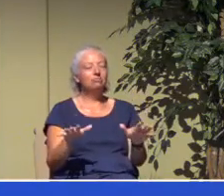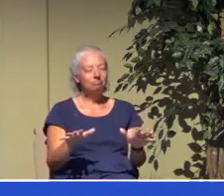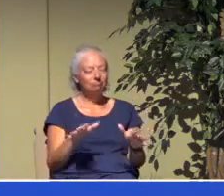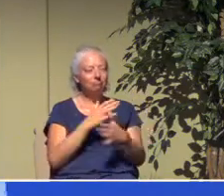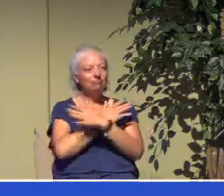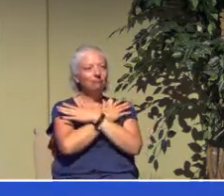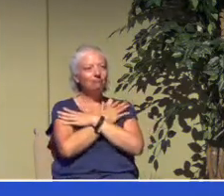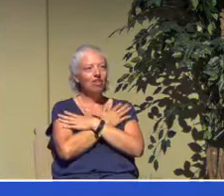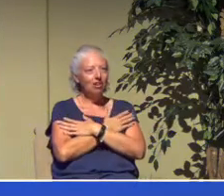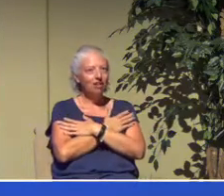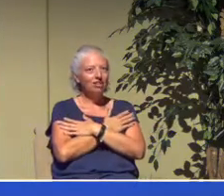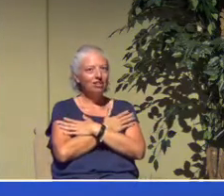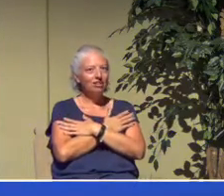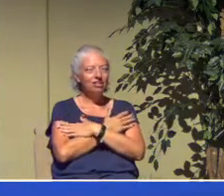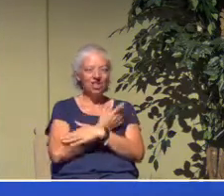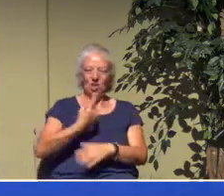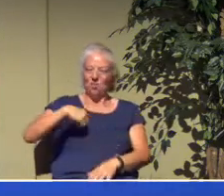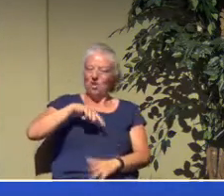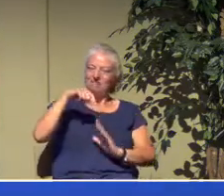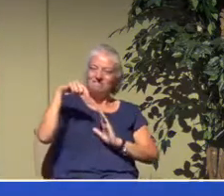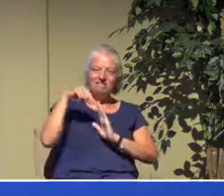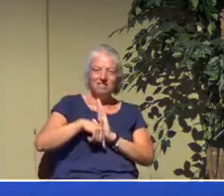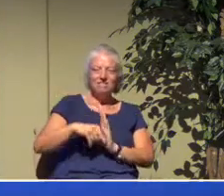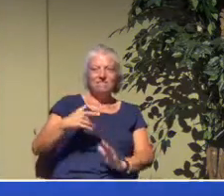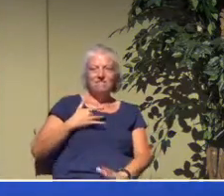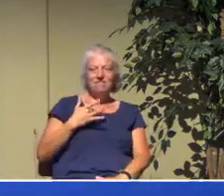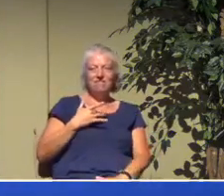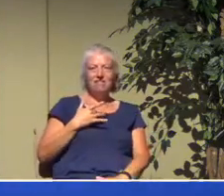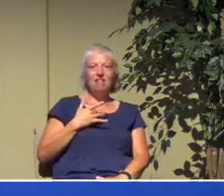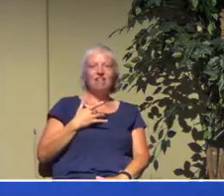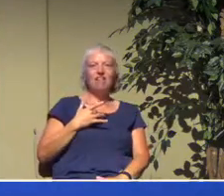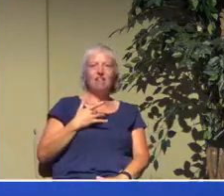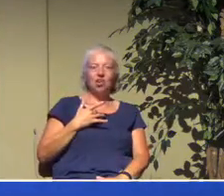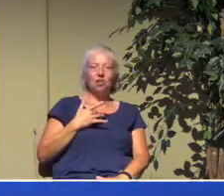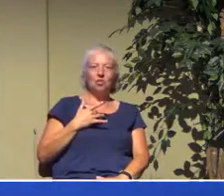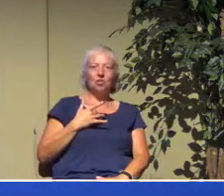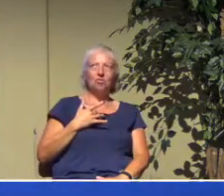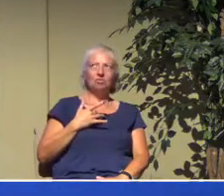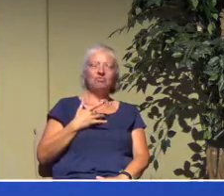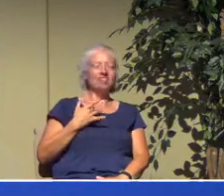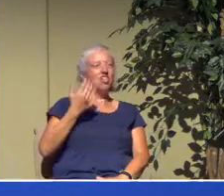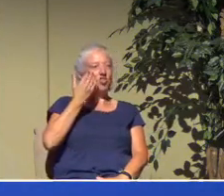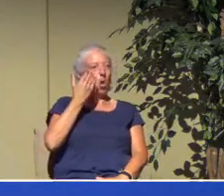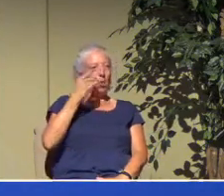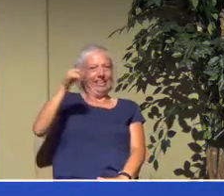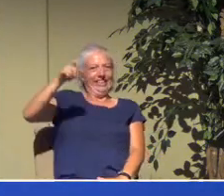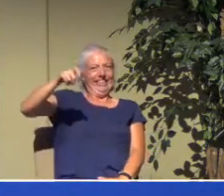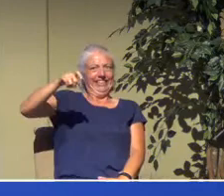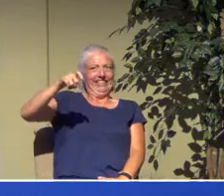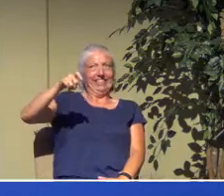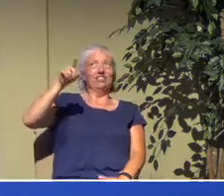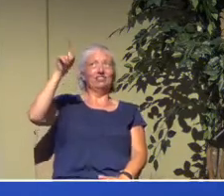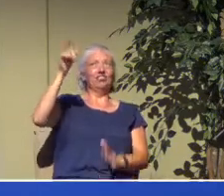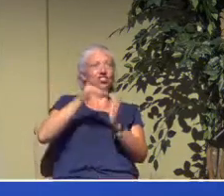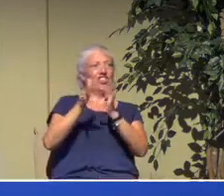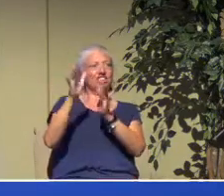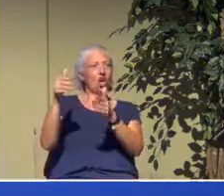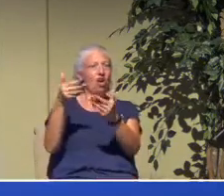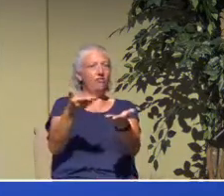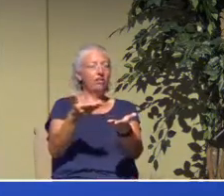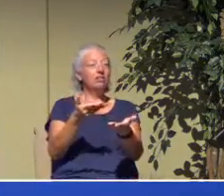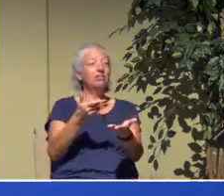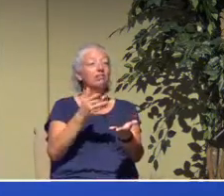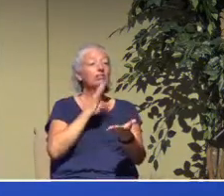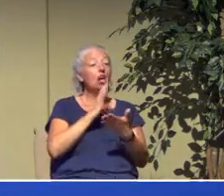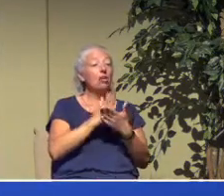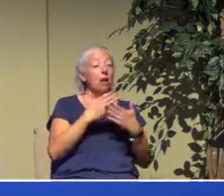We all deeply feel we know, we believe, or that we know that we need what Jesus is offering. And we're not talking about physical